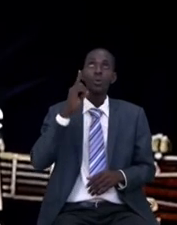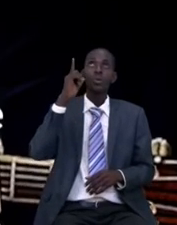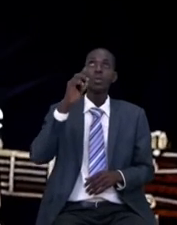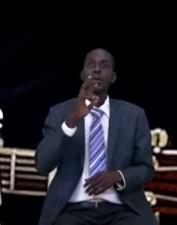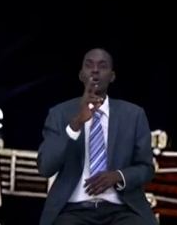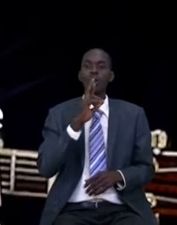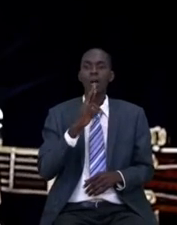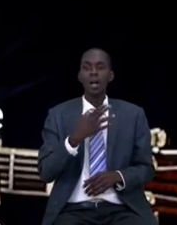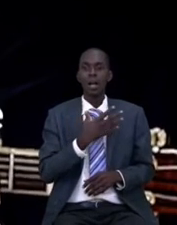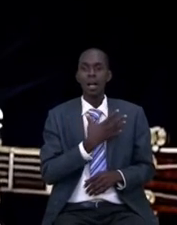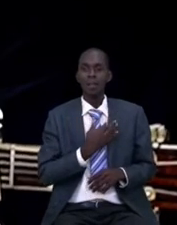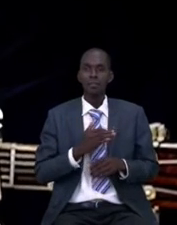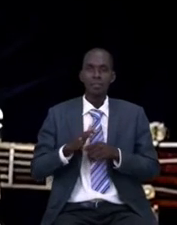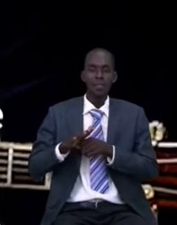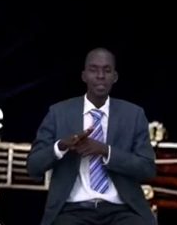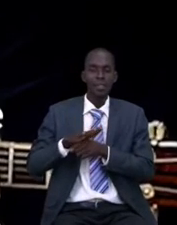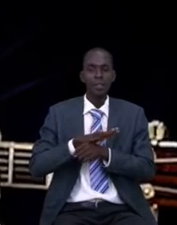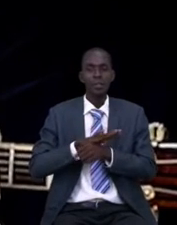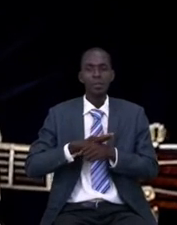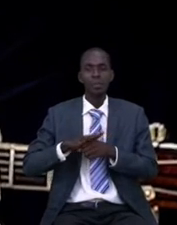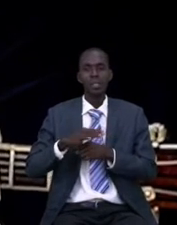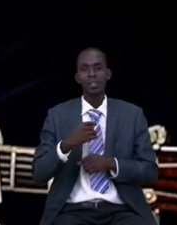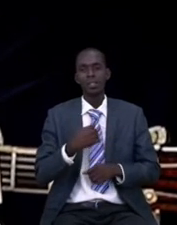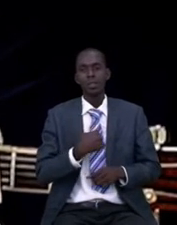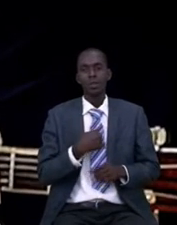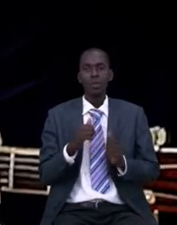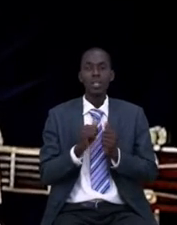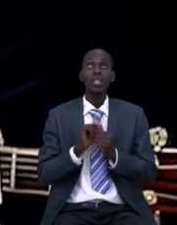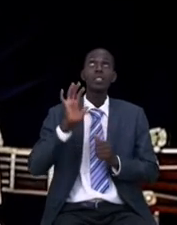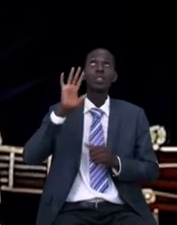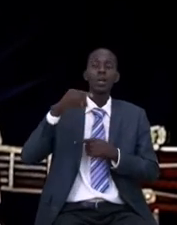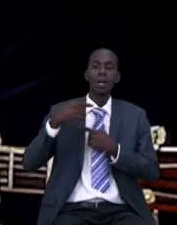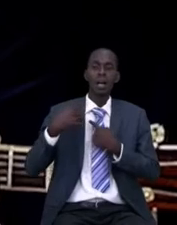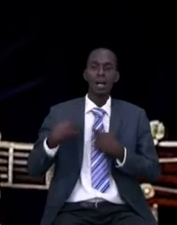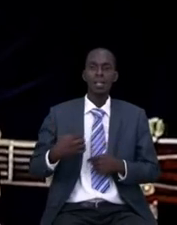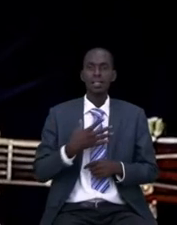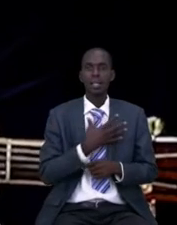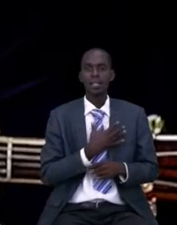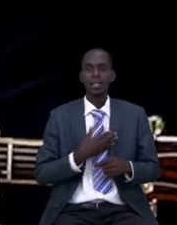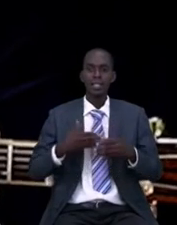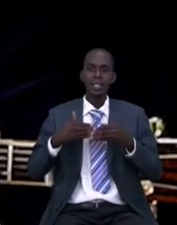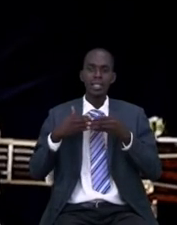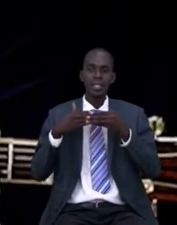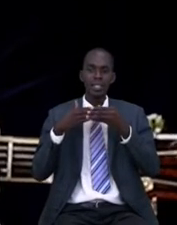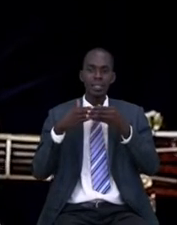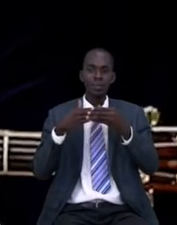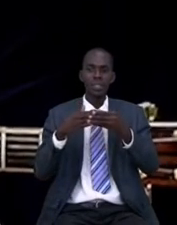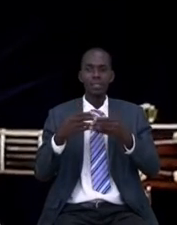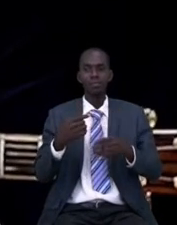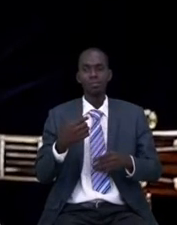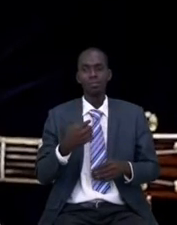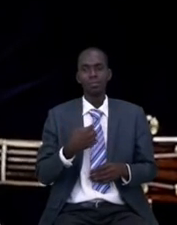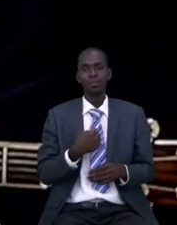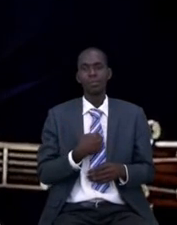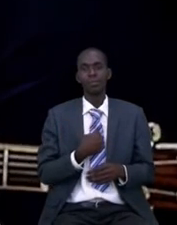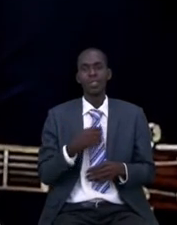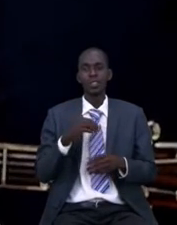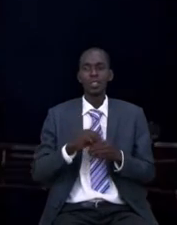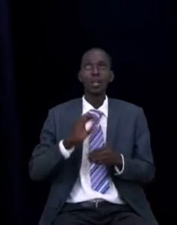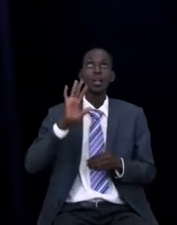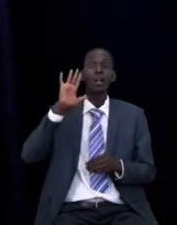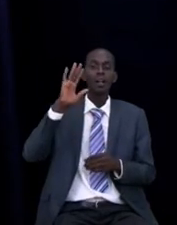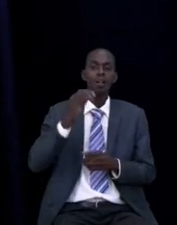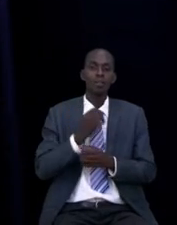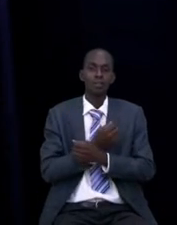who you are and fill me with your heart and lead me in